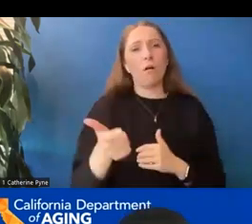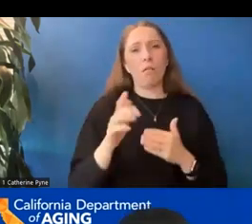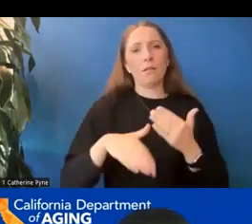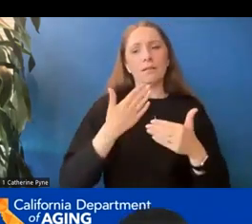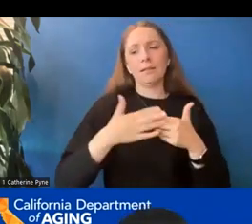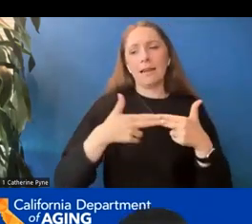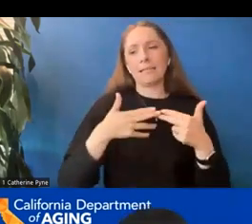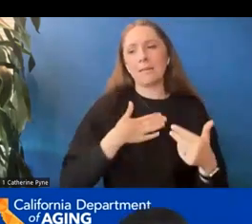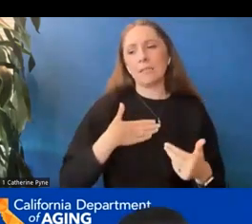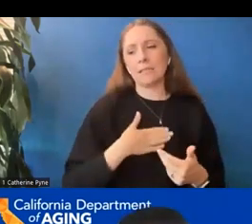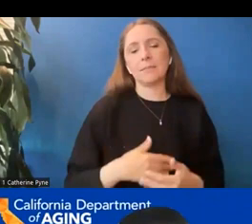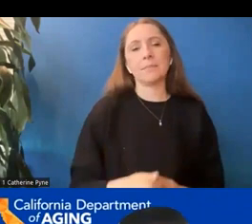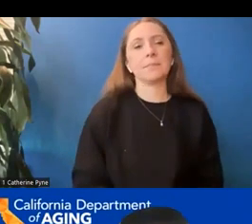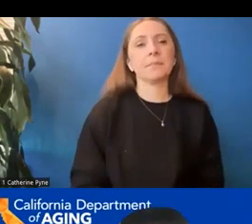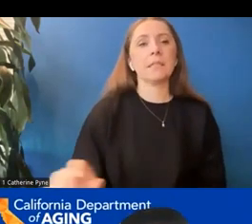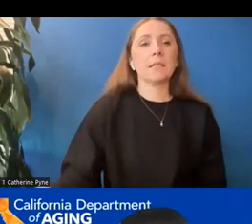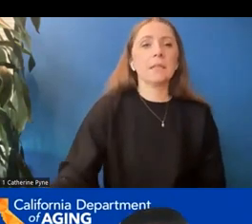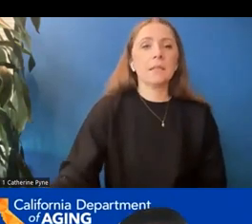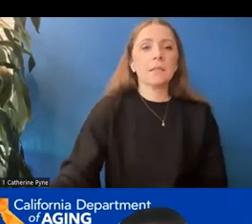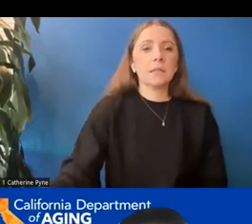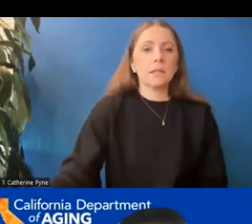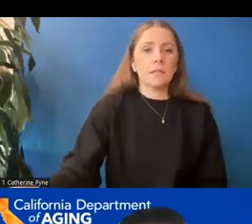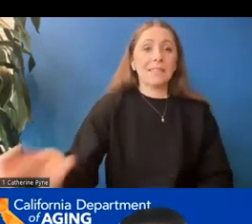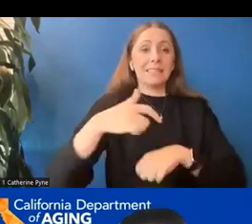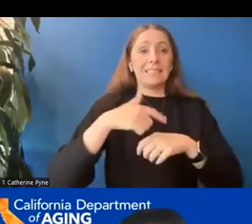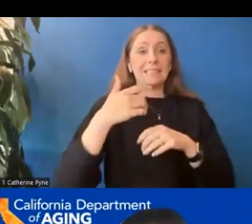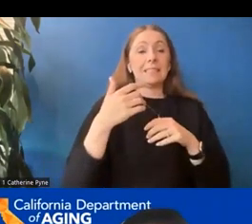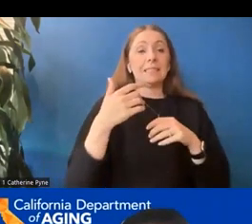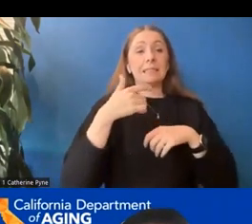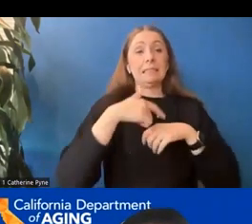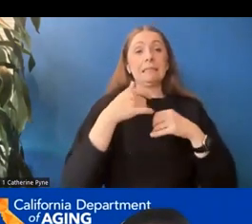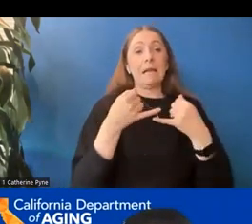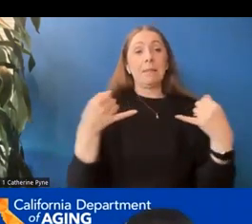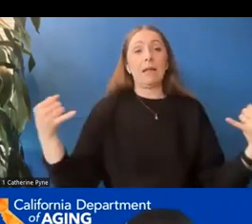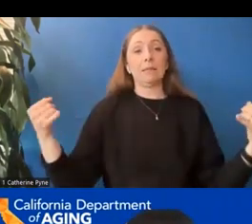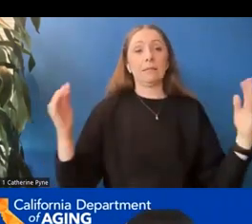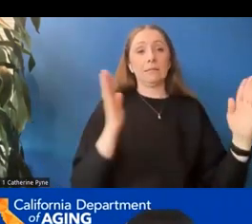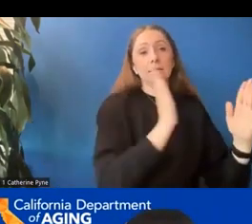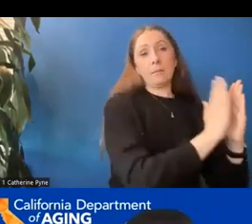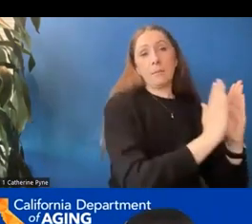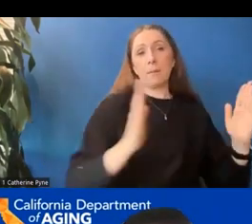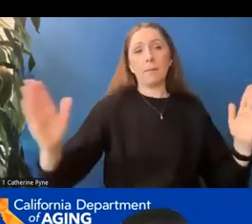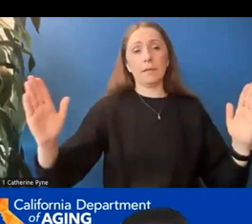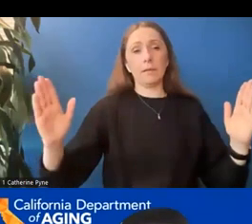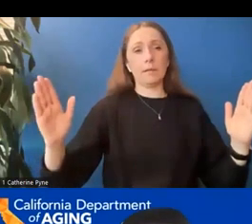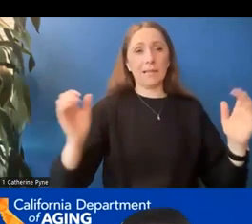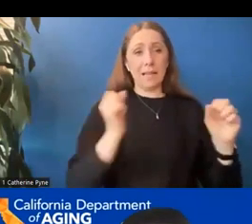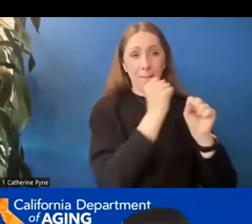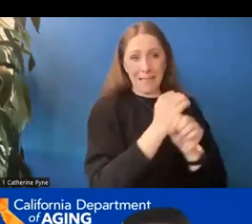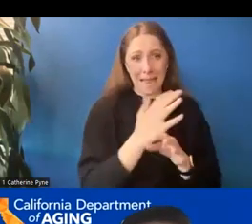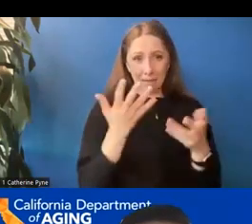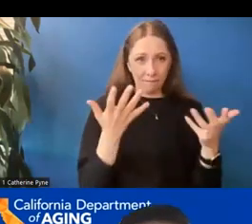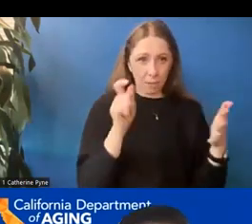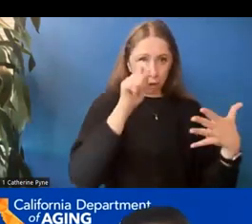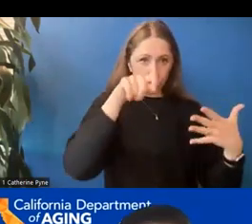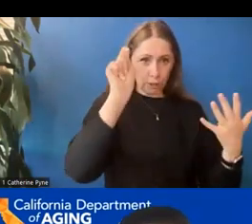please. So this slide shows a timeline of the study. And so we're past the planning phase and this